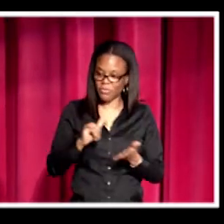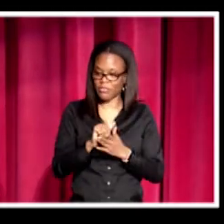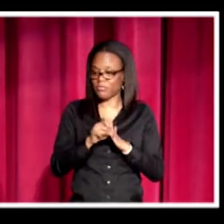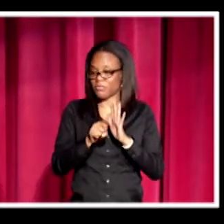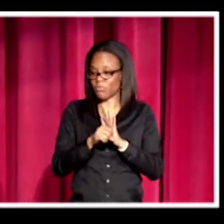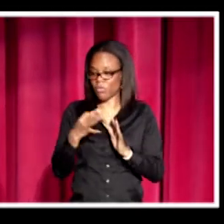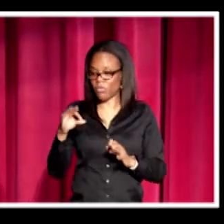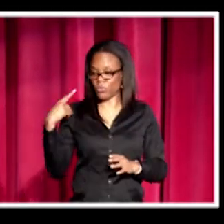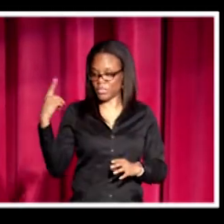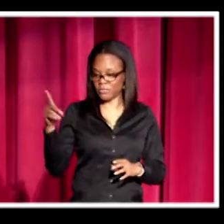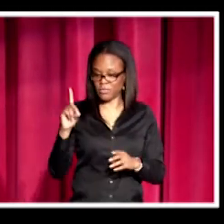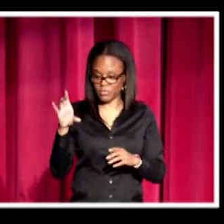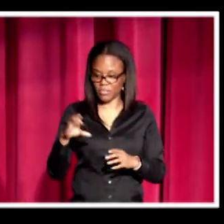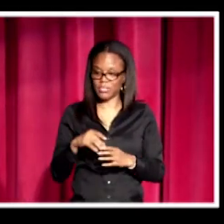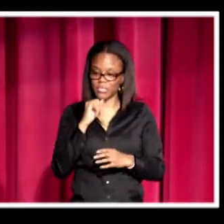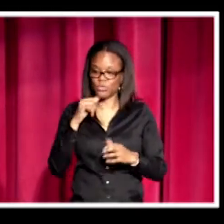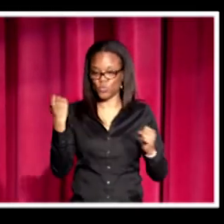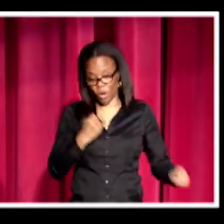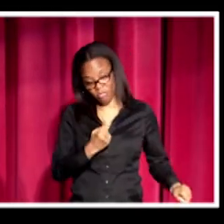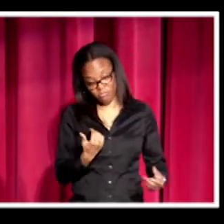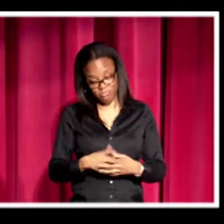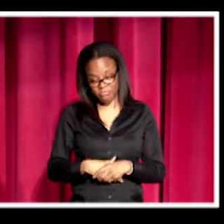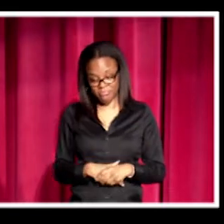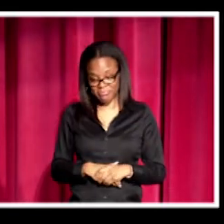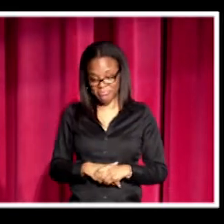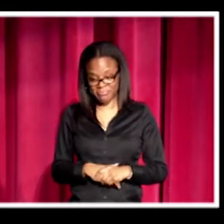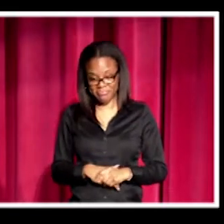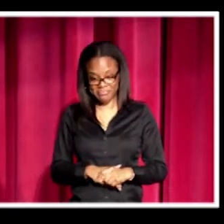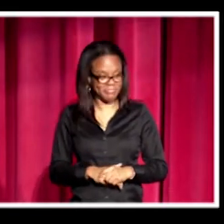of the district is strong.